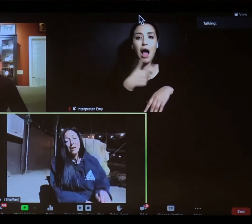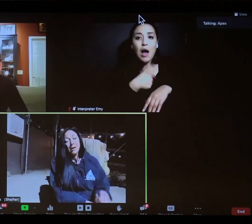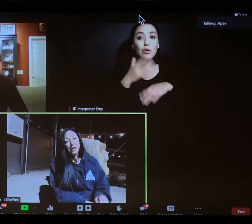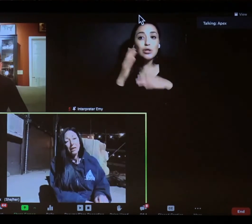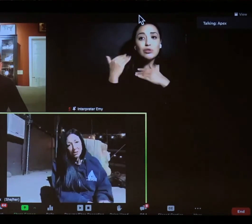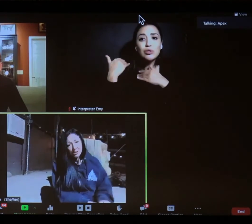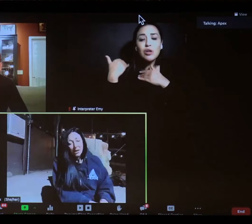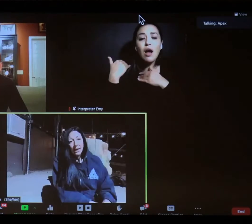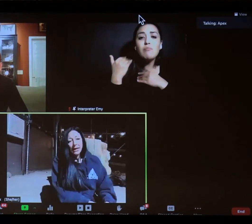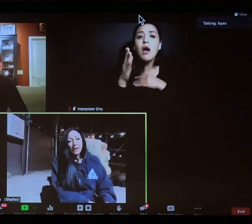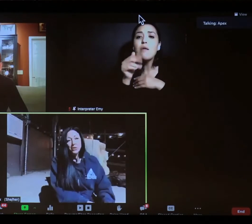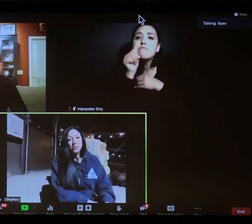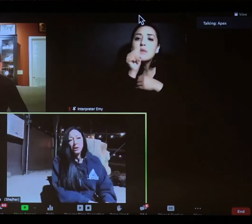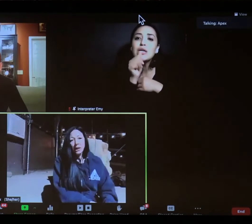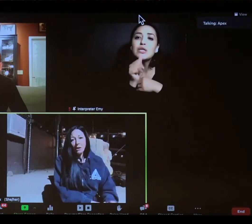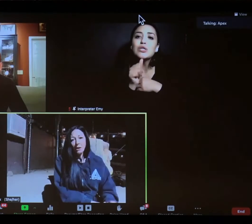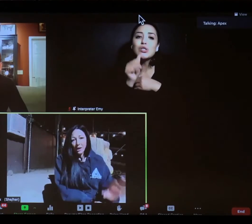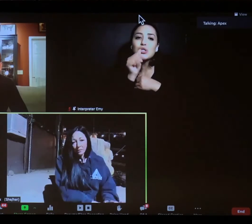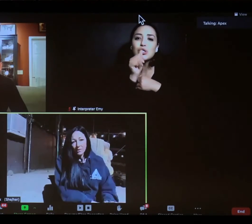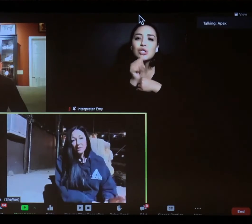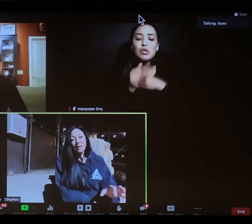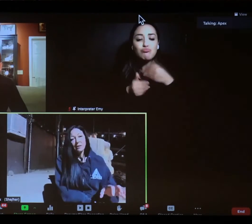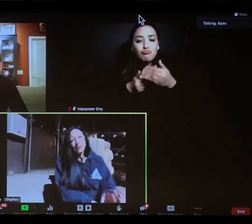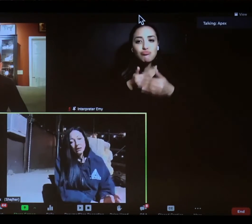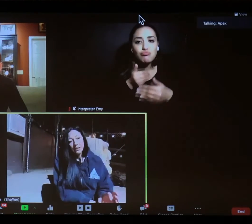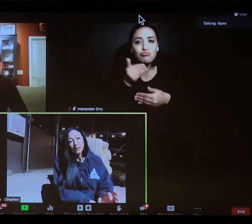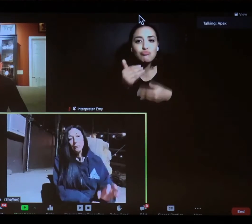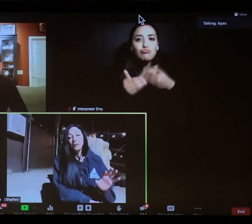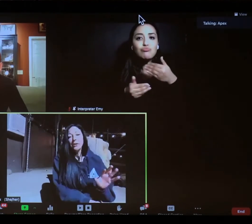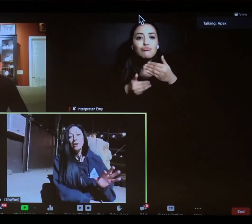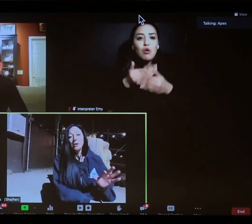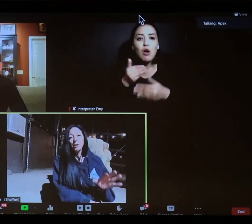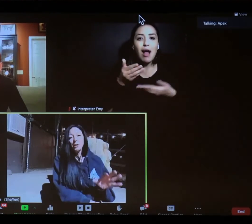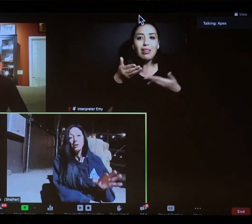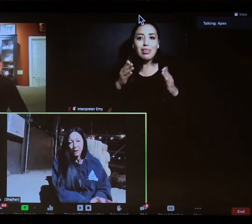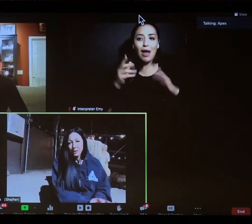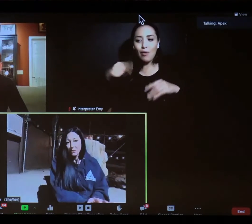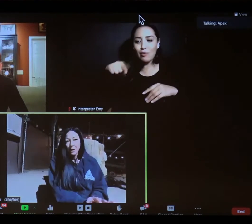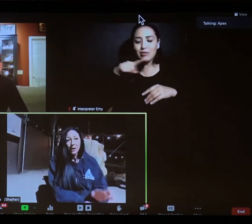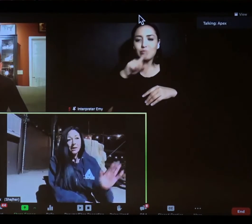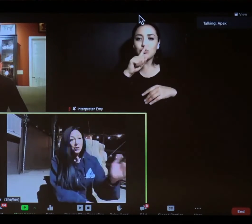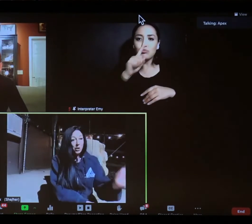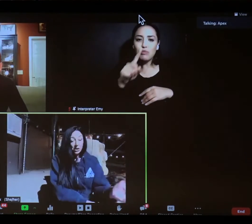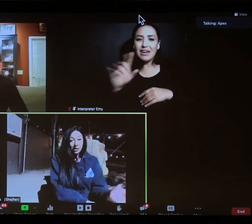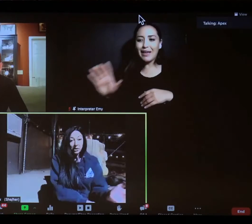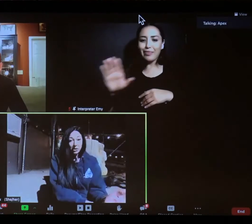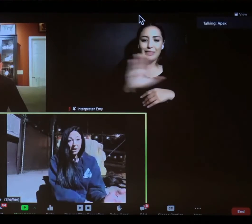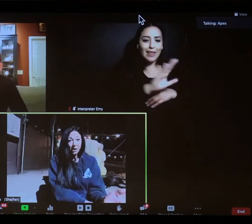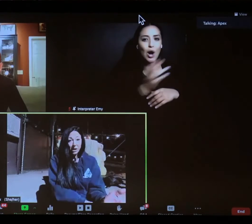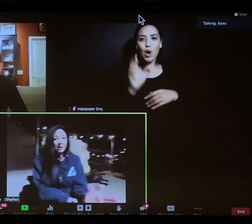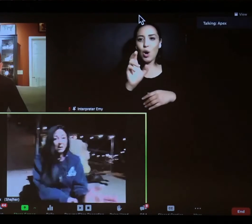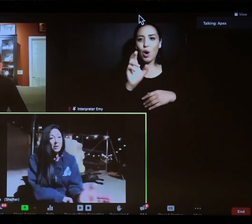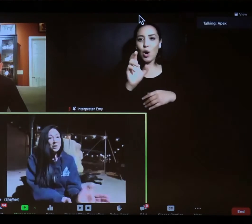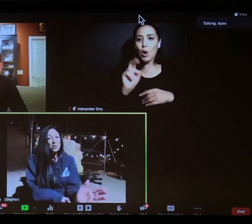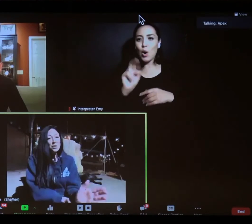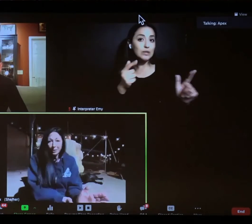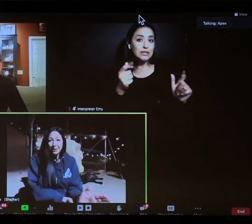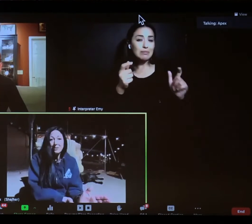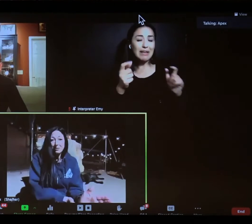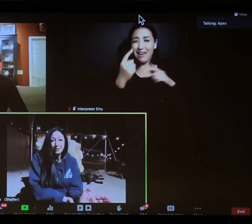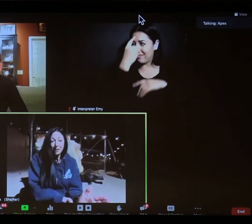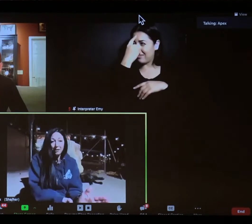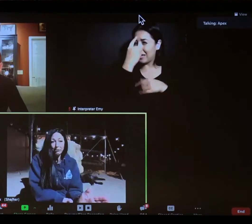patient, and to allow them to settle in, move at their own pace. It took, I think, about 2